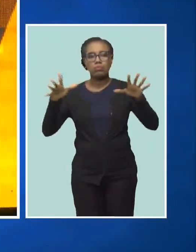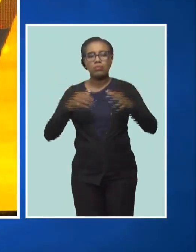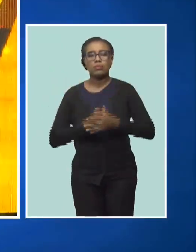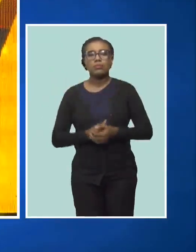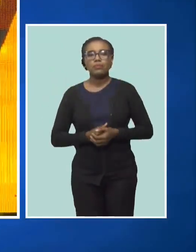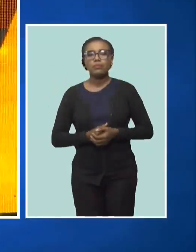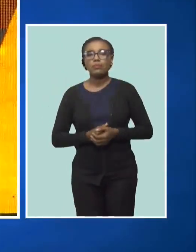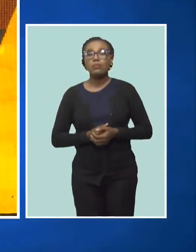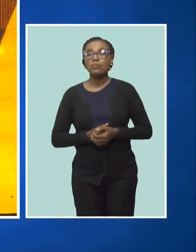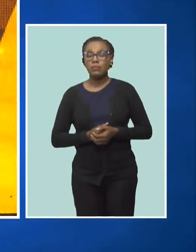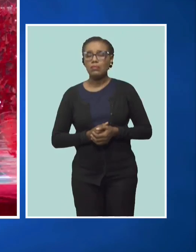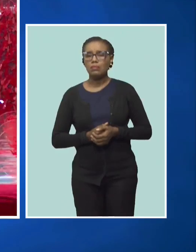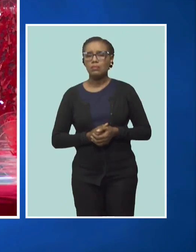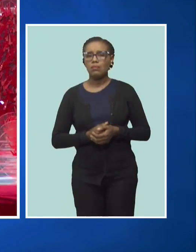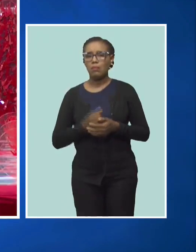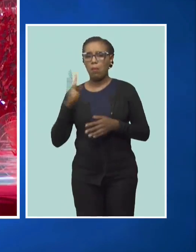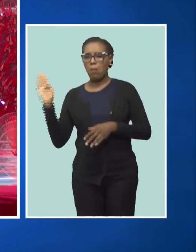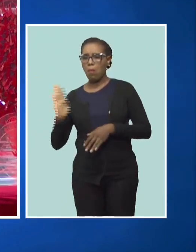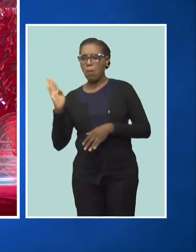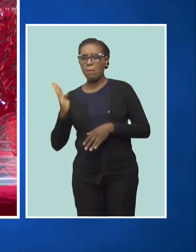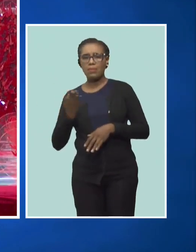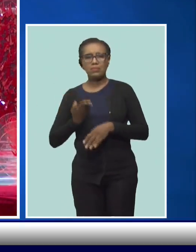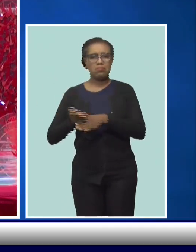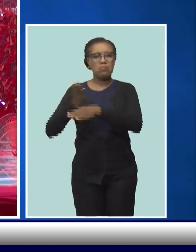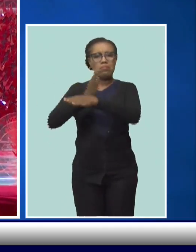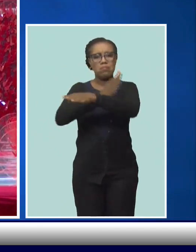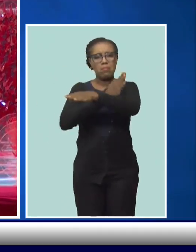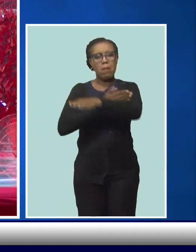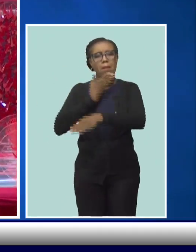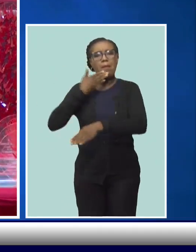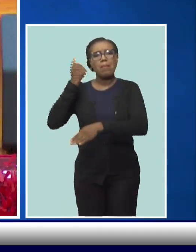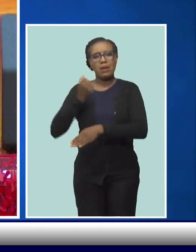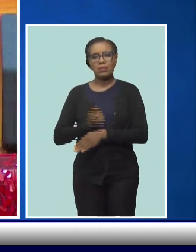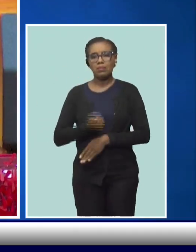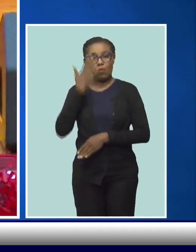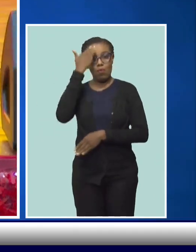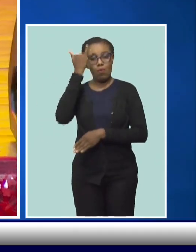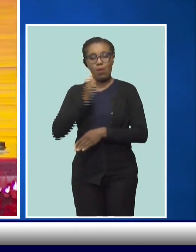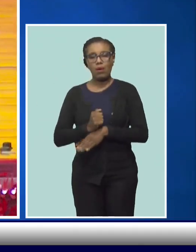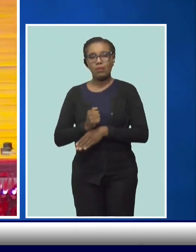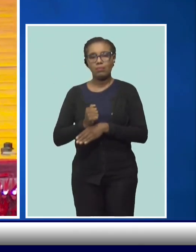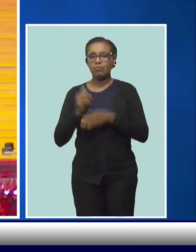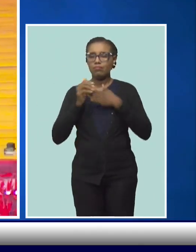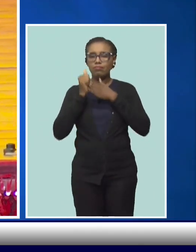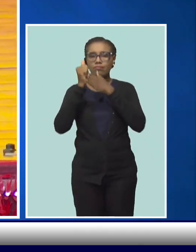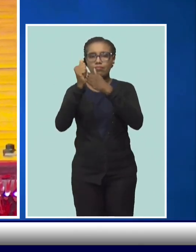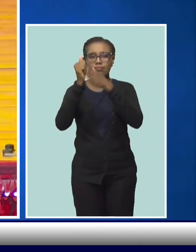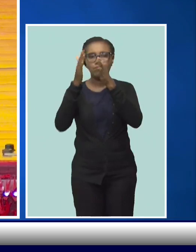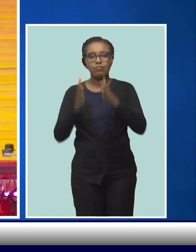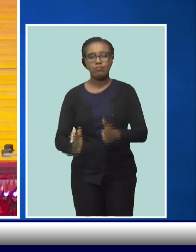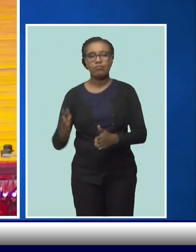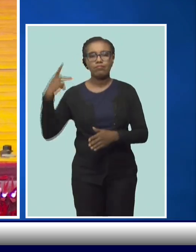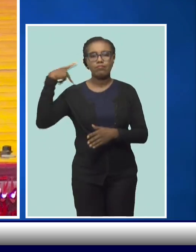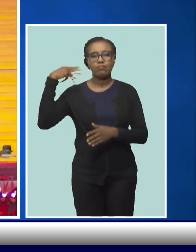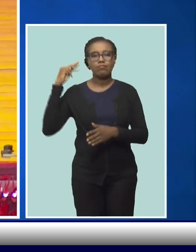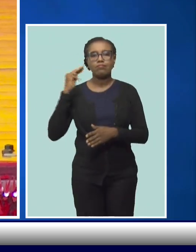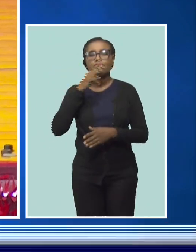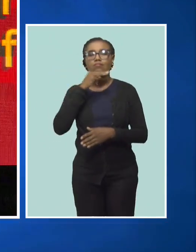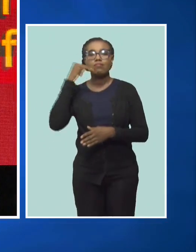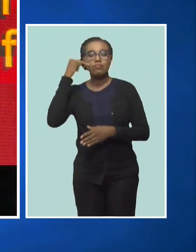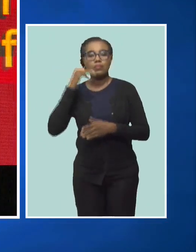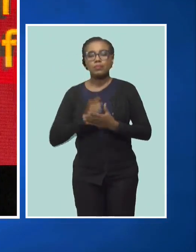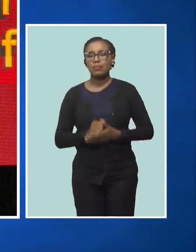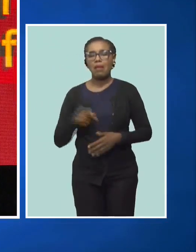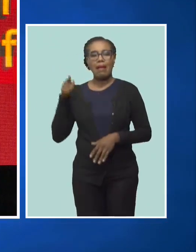Barbados is in a much better place than it was before due to the leadership of Prime Minister Mia Amor Motley. That's the opinion